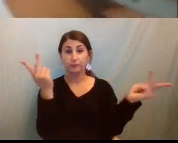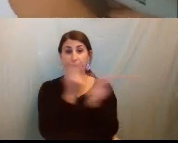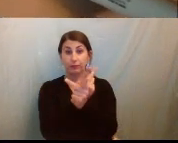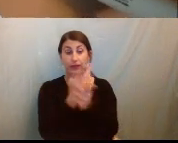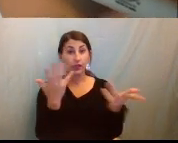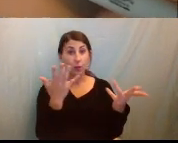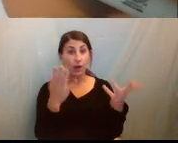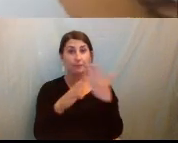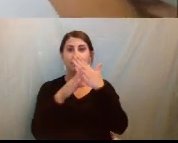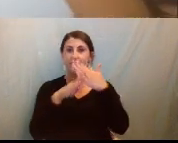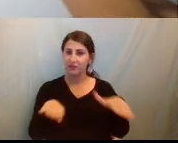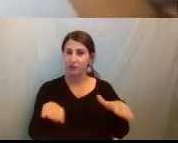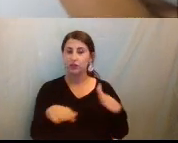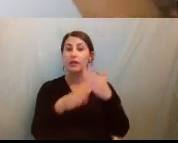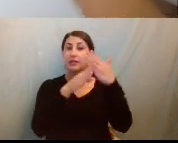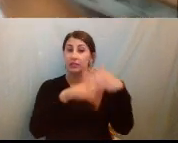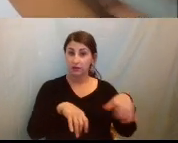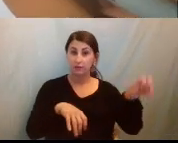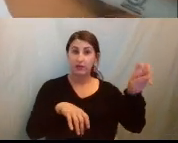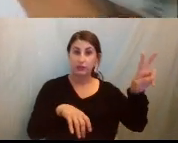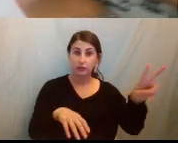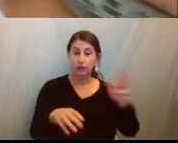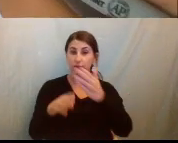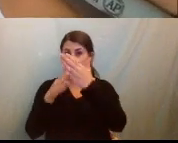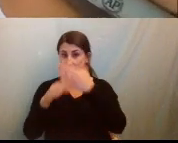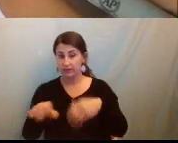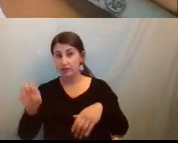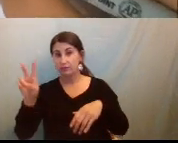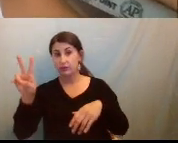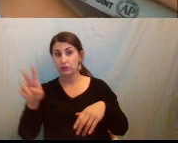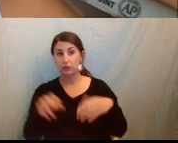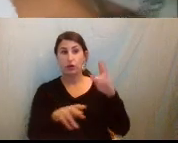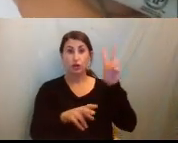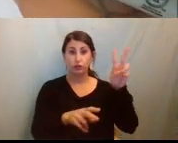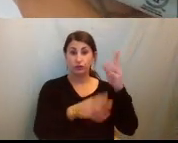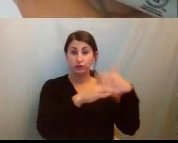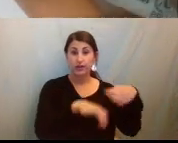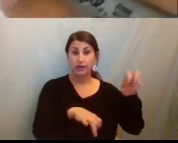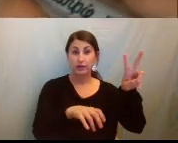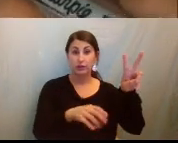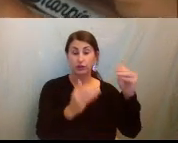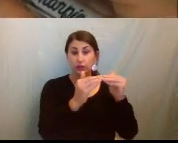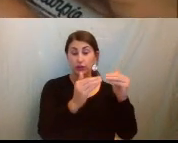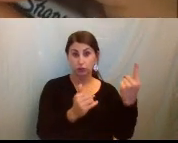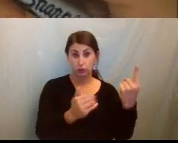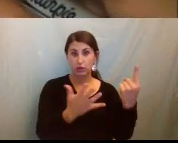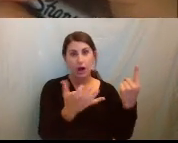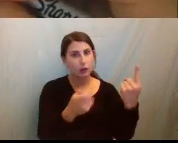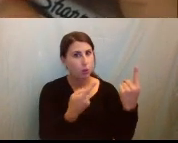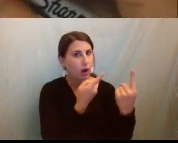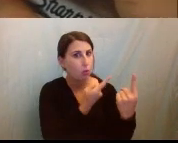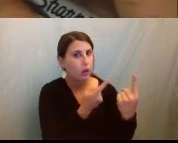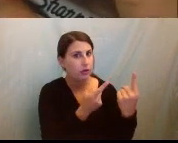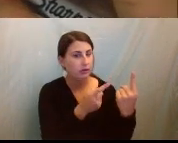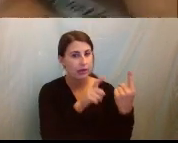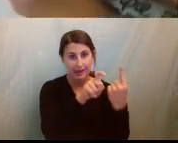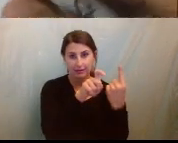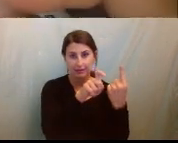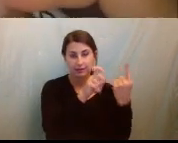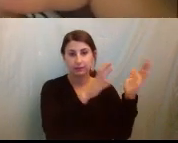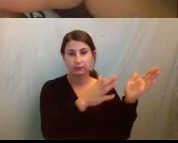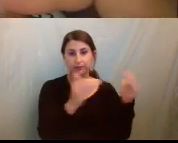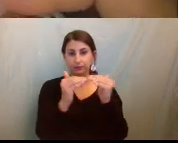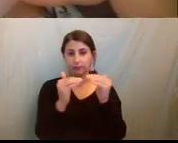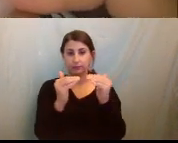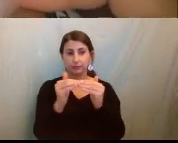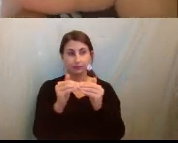of multiplication is division, so I'm going to divide by 2 on both sides. 2 divided by 2 is 1. That's what I want, the value of